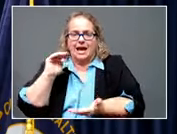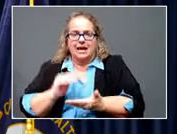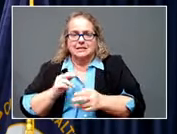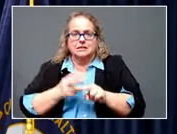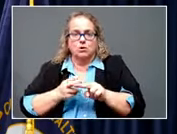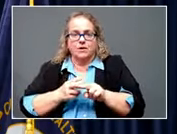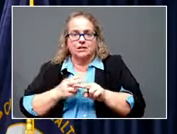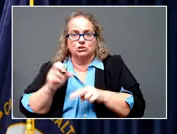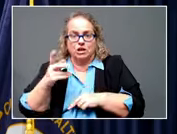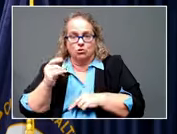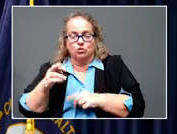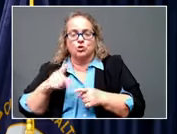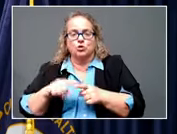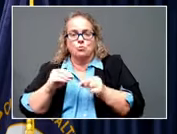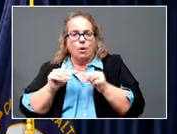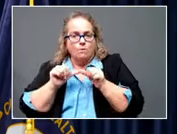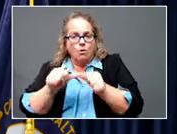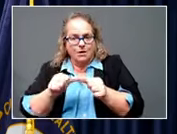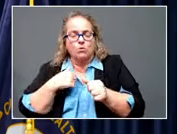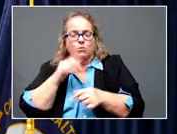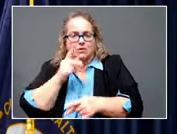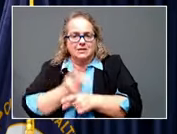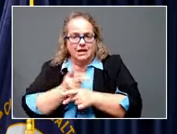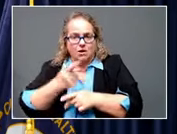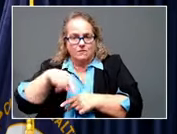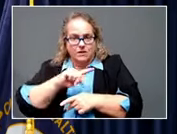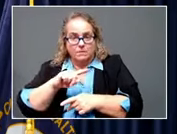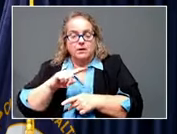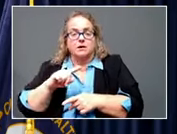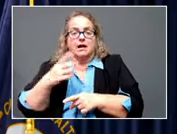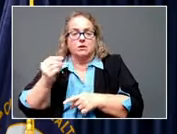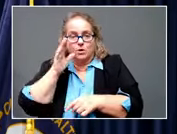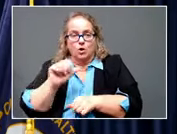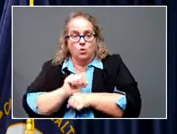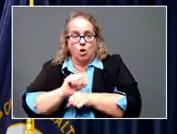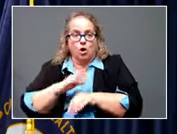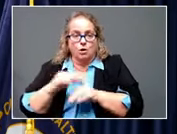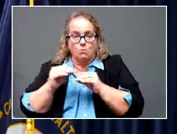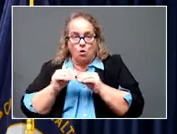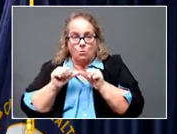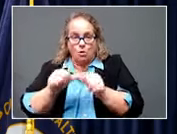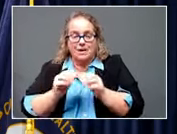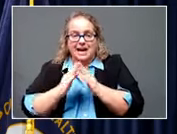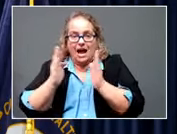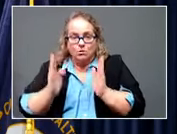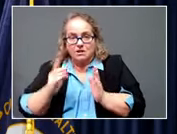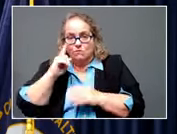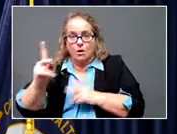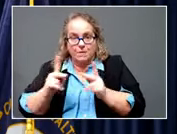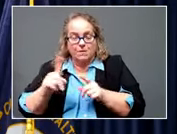Now we're going to take care of them while we have them, and we're going to work on more permanent housing as we move